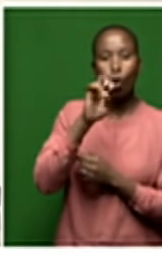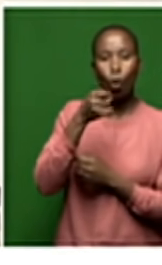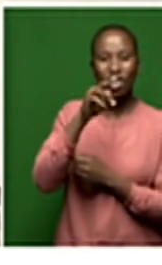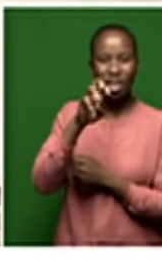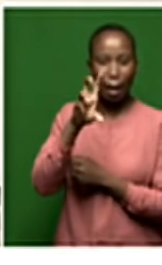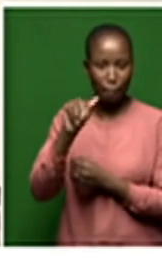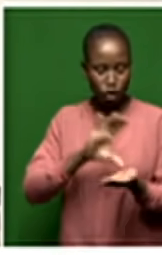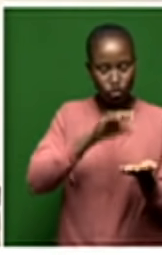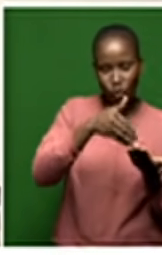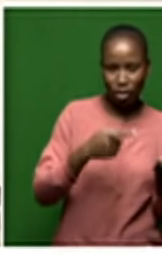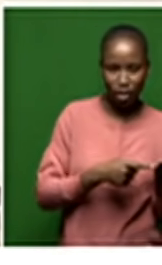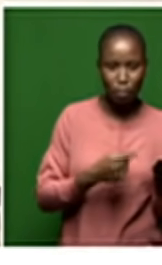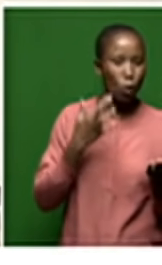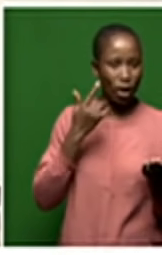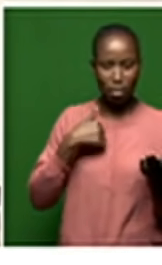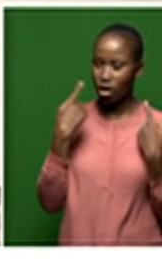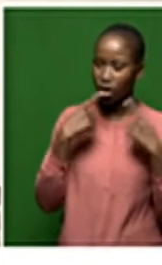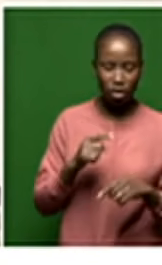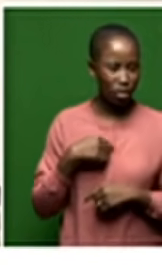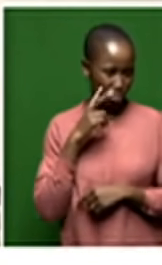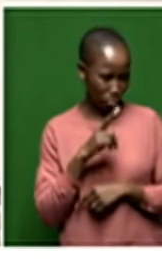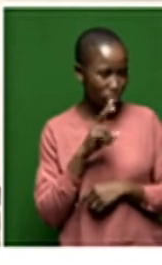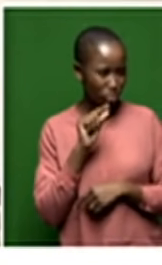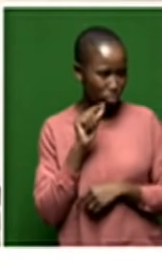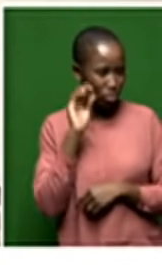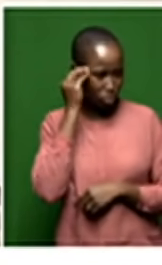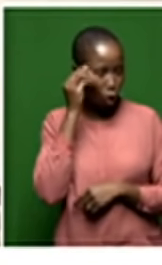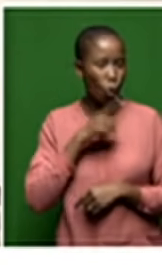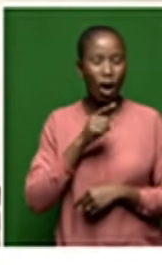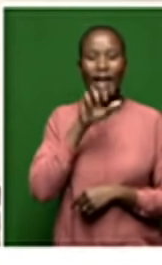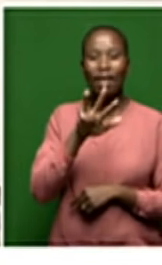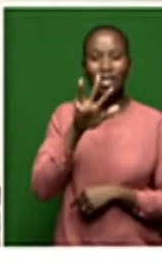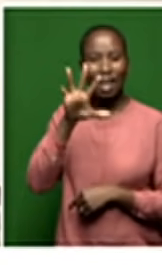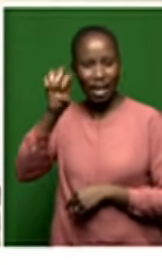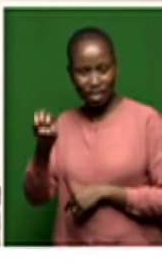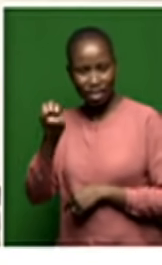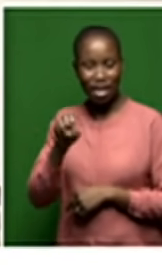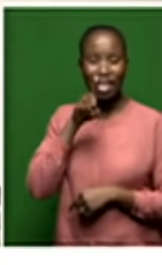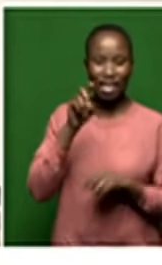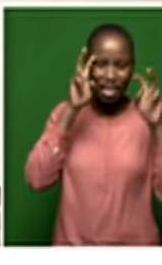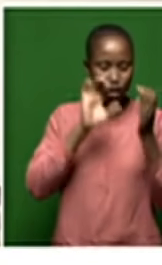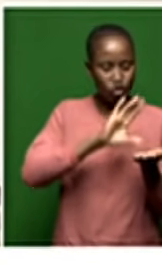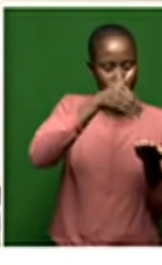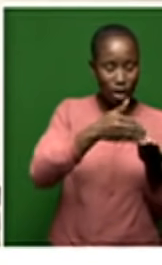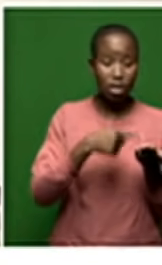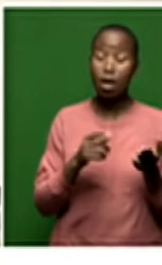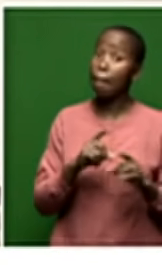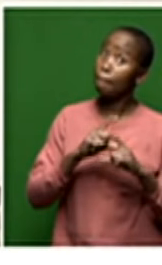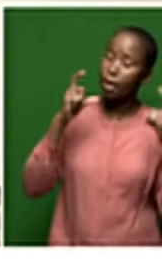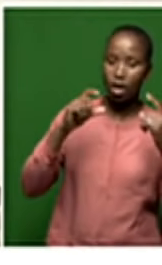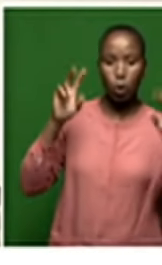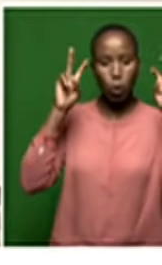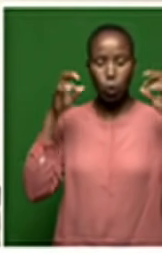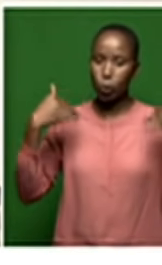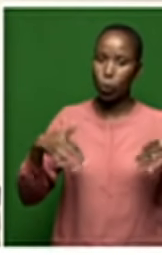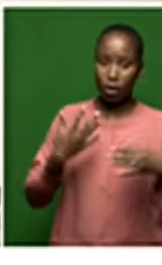the Constitution, I found it very interesting. Because in 1919, Oyama Trust was the big issue raised by various